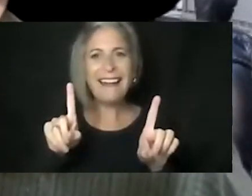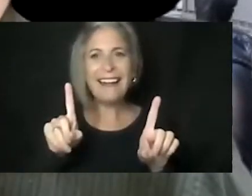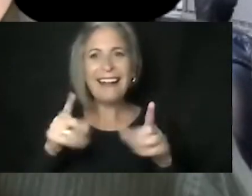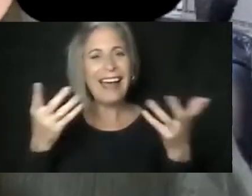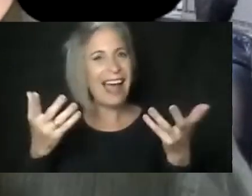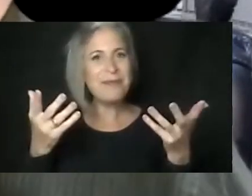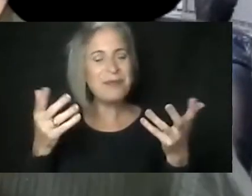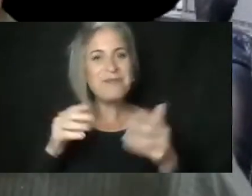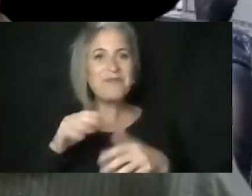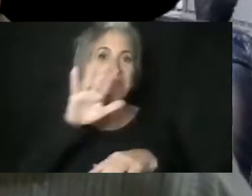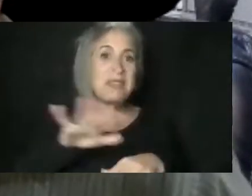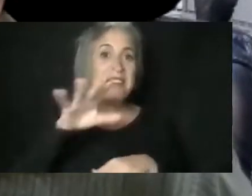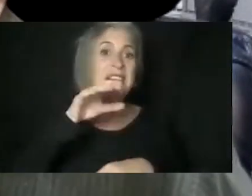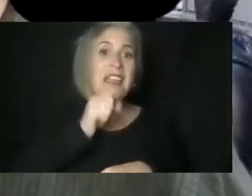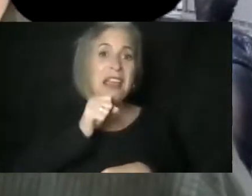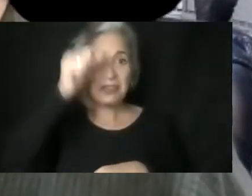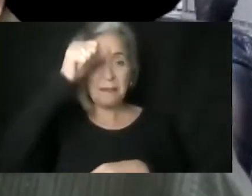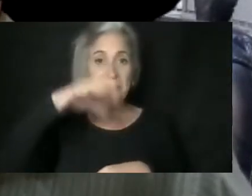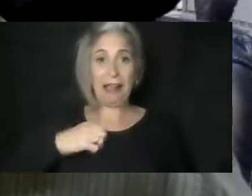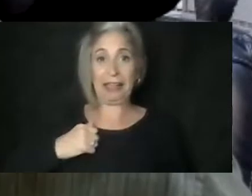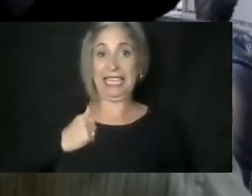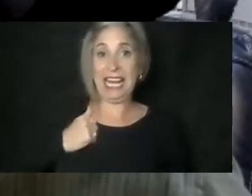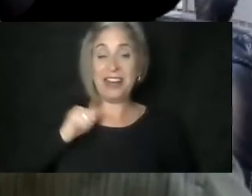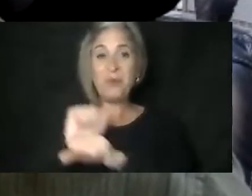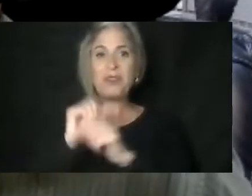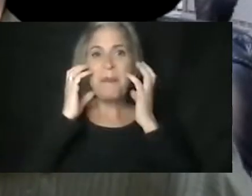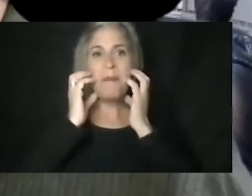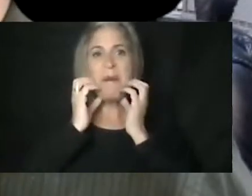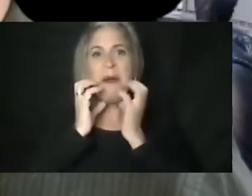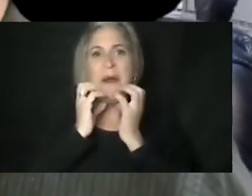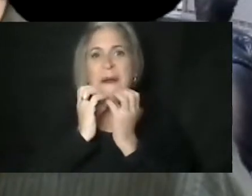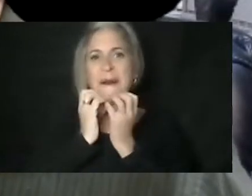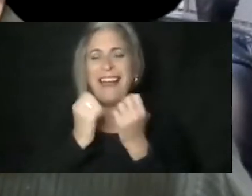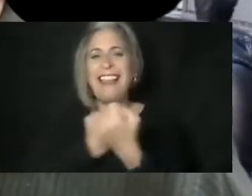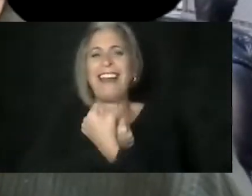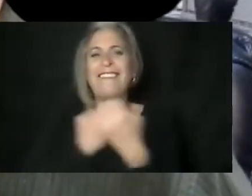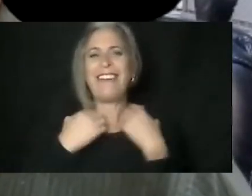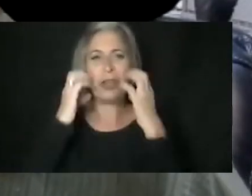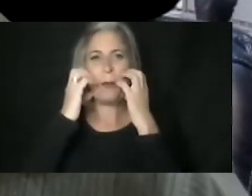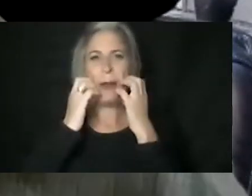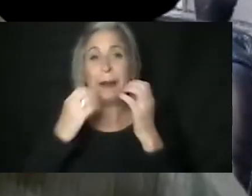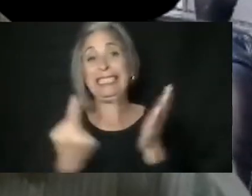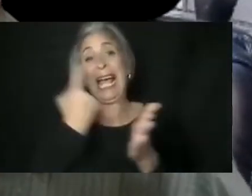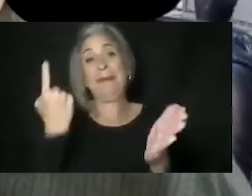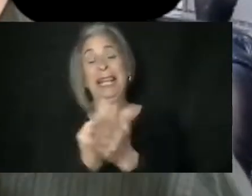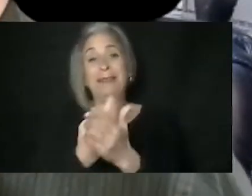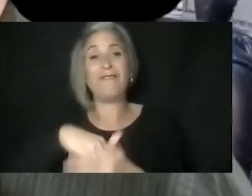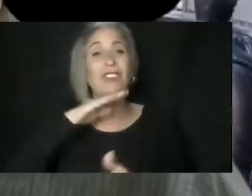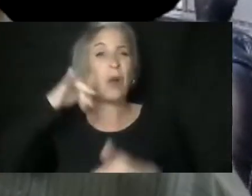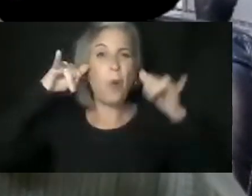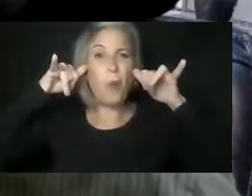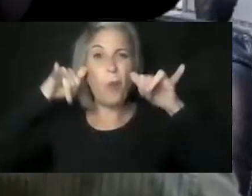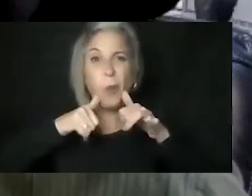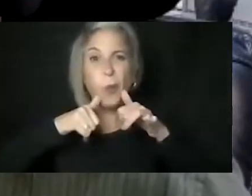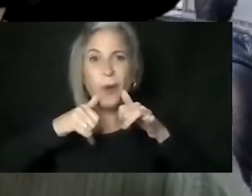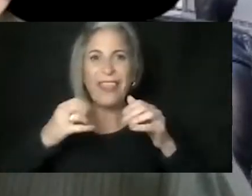a middle-aged male Canadian working on growing back the beard. I love having a beard, but every once in a while I get frustrated and trim the whole thing off and then let it